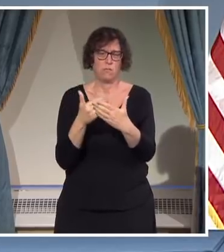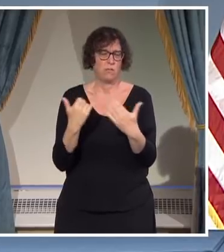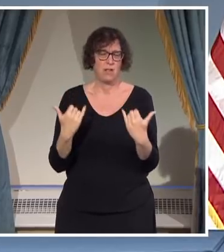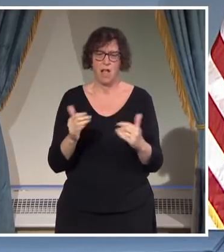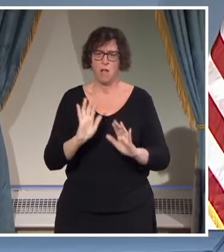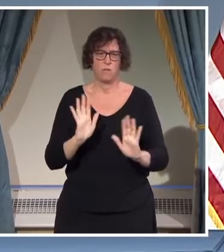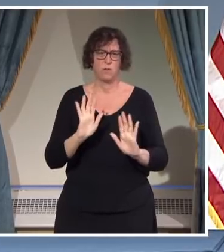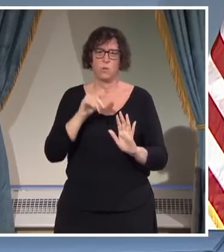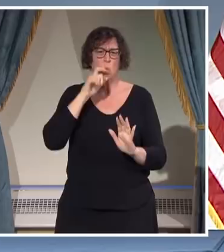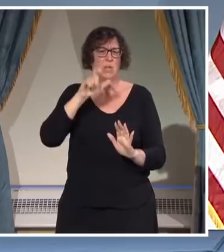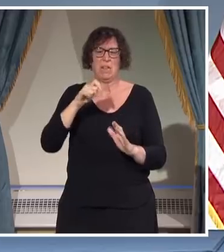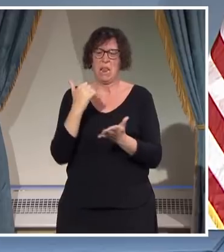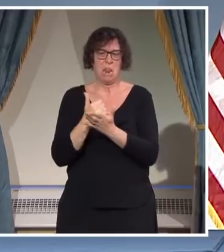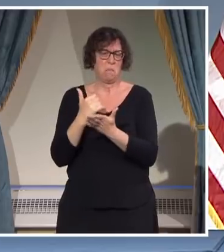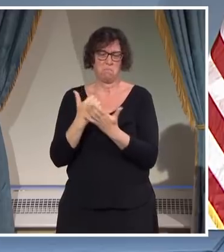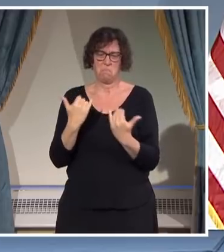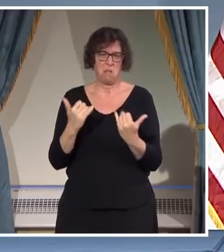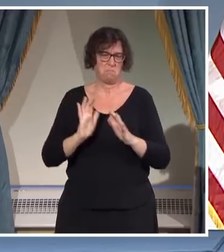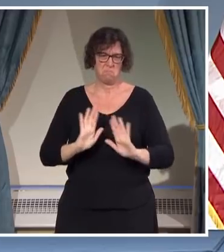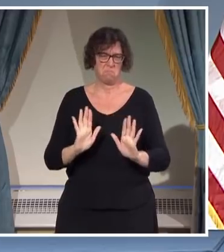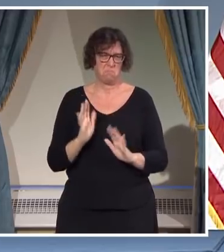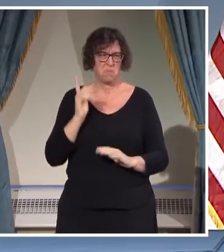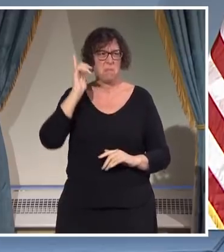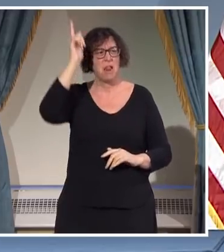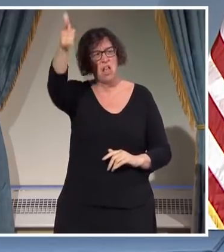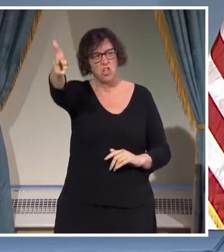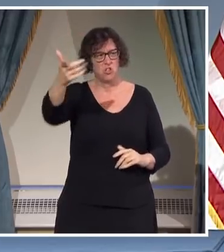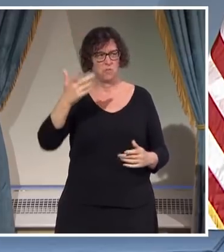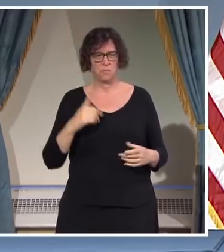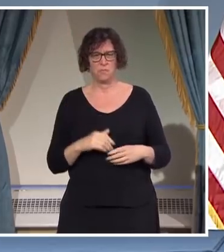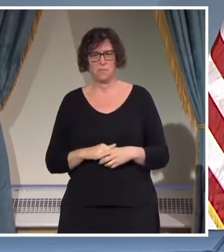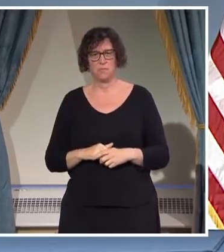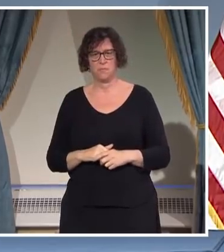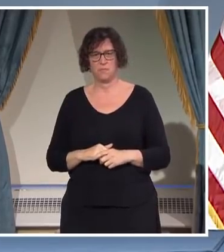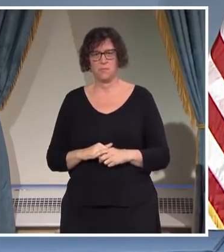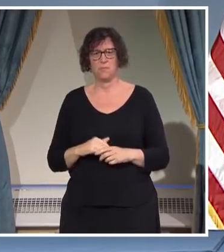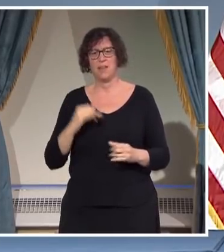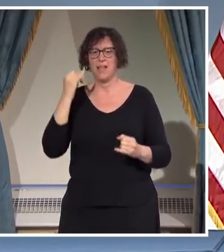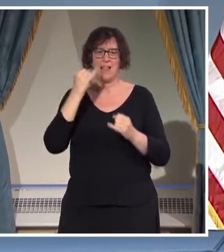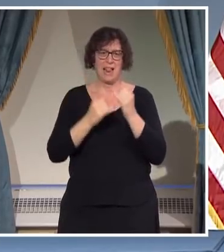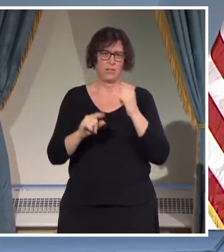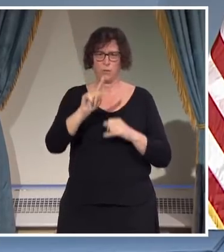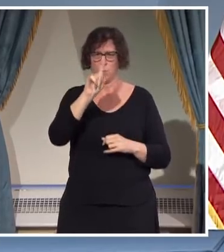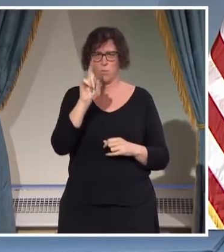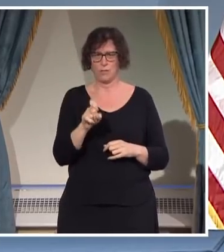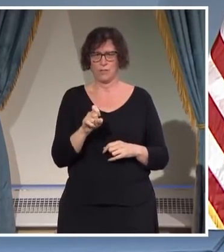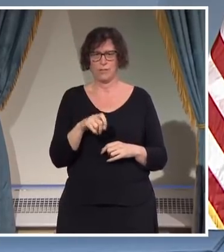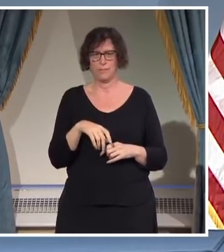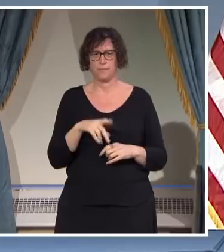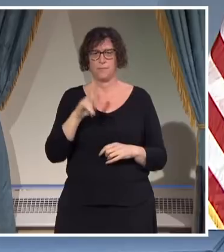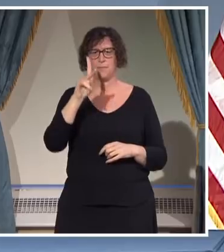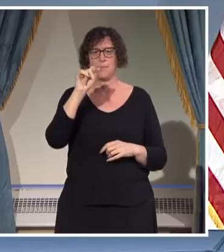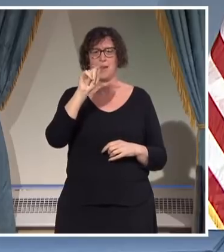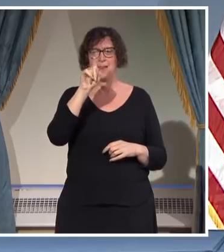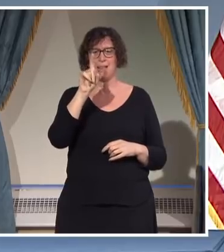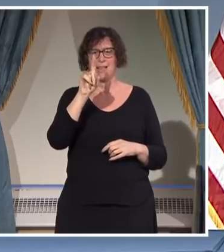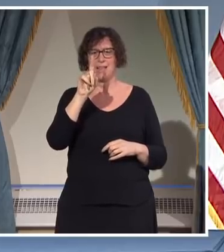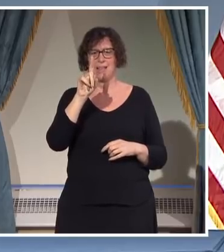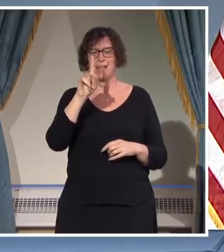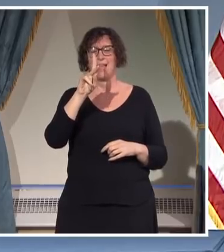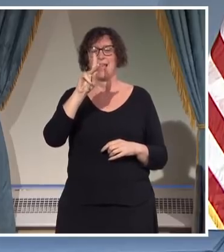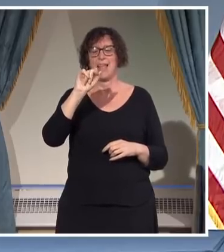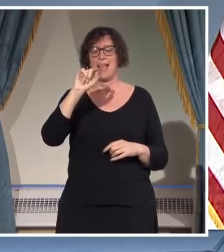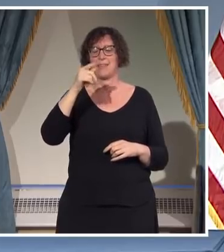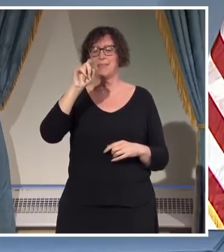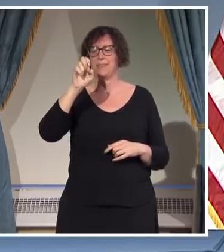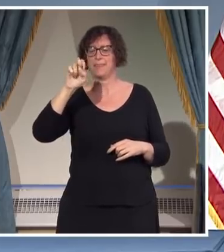us? Can you hear me this time? There you go. Third time's a charm, Kathleen. Thank you for your patience, Mr.